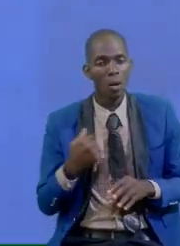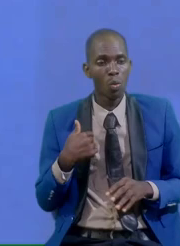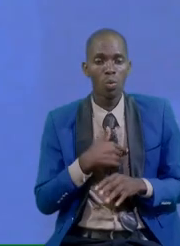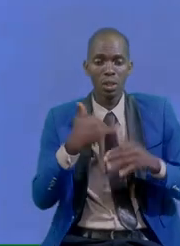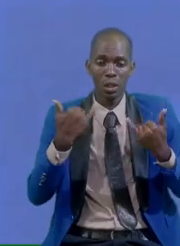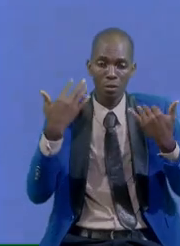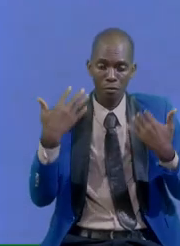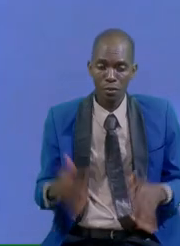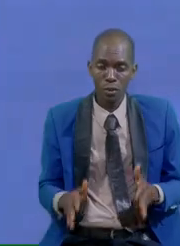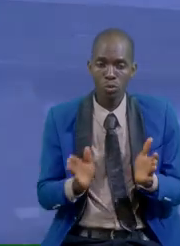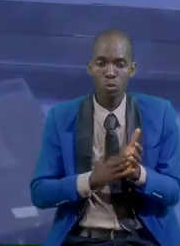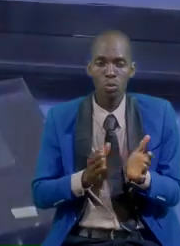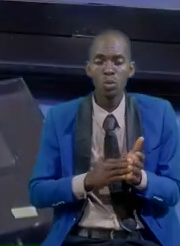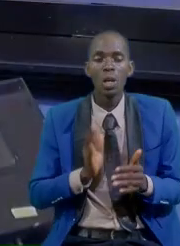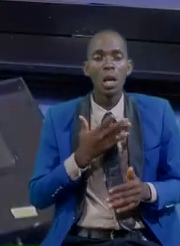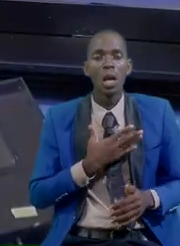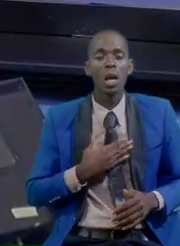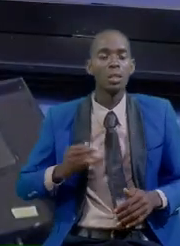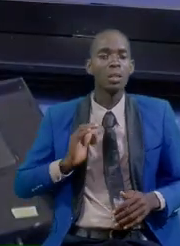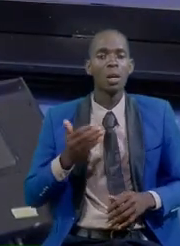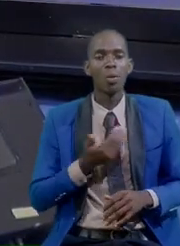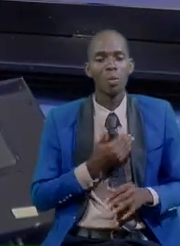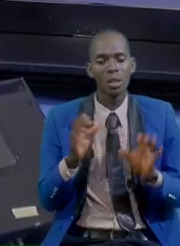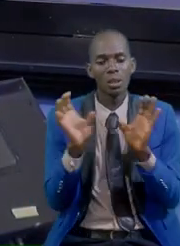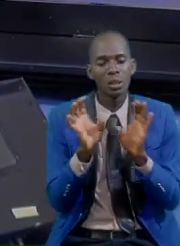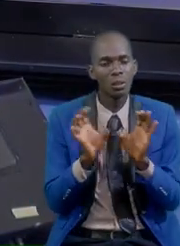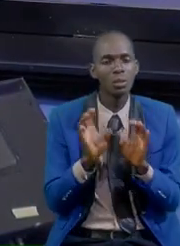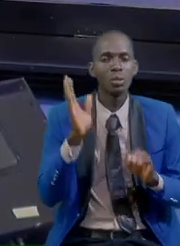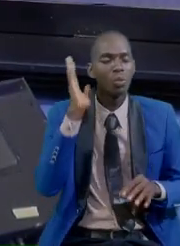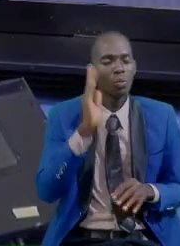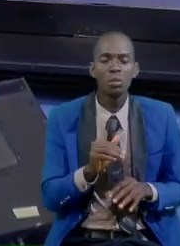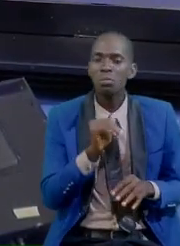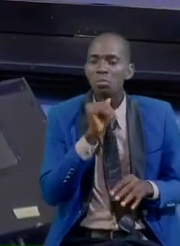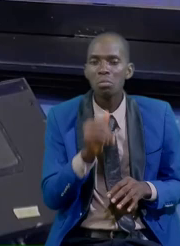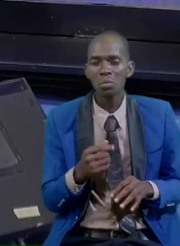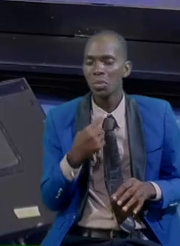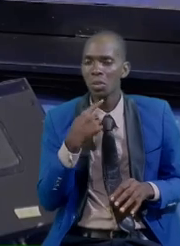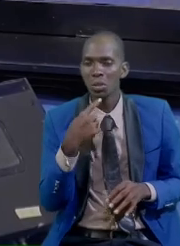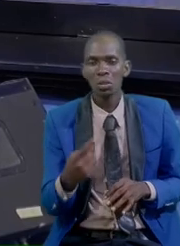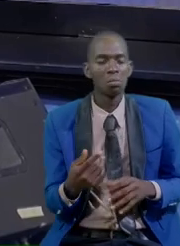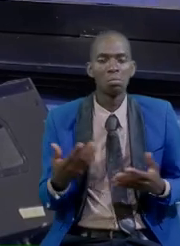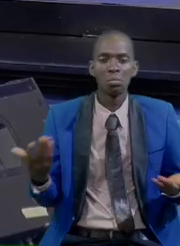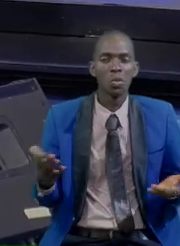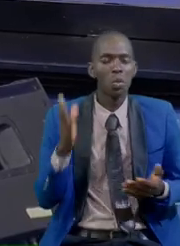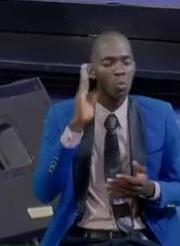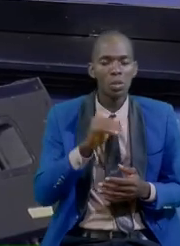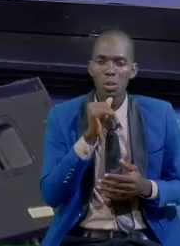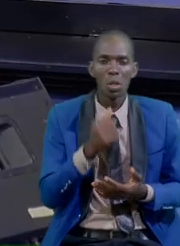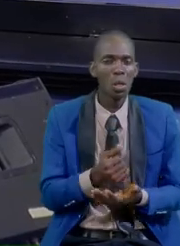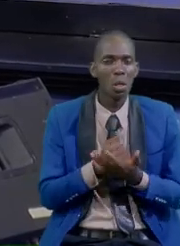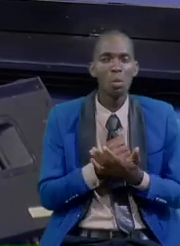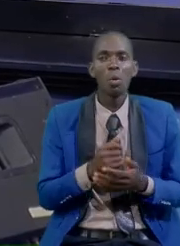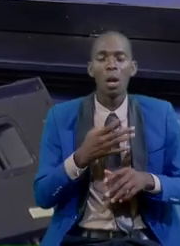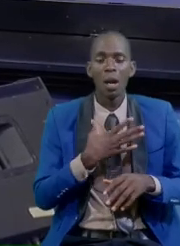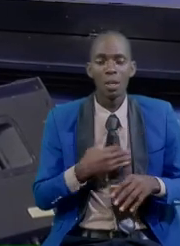tell, does not have the authority, whatever the degree, first class certificate does not have any authority